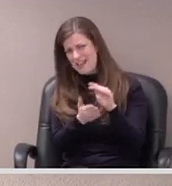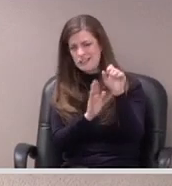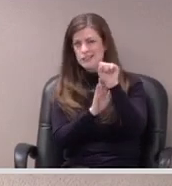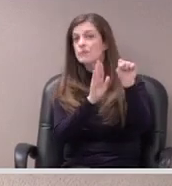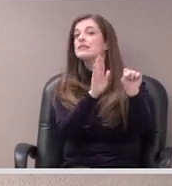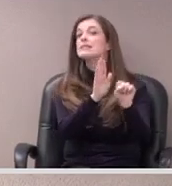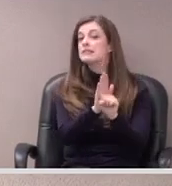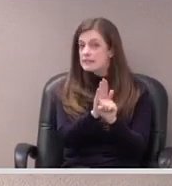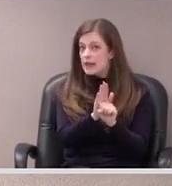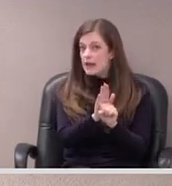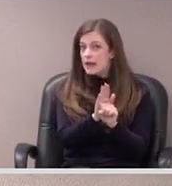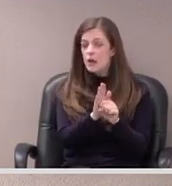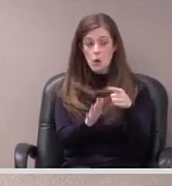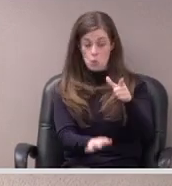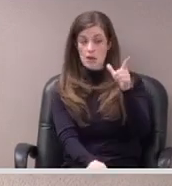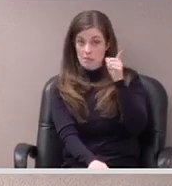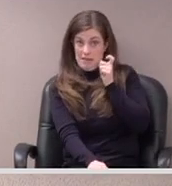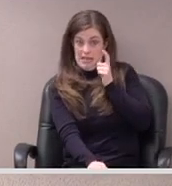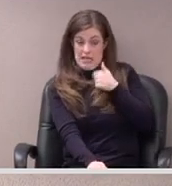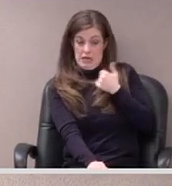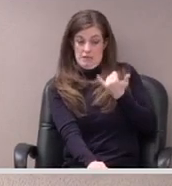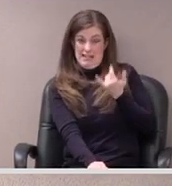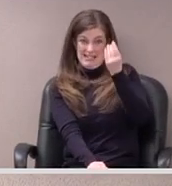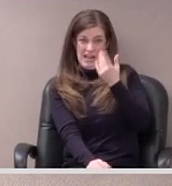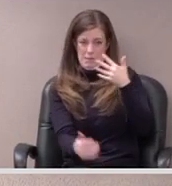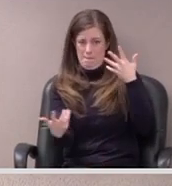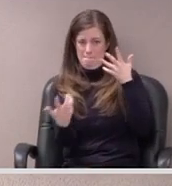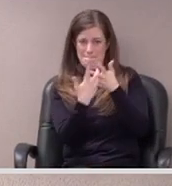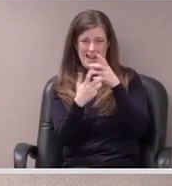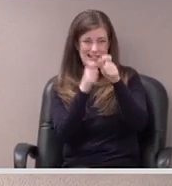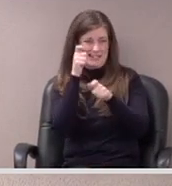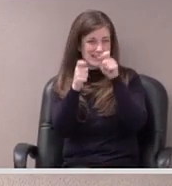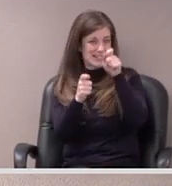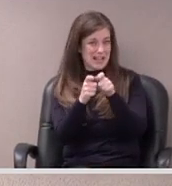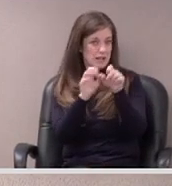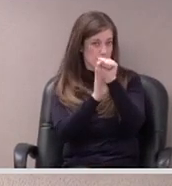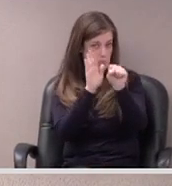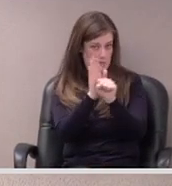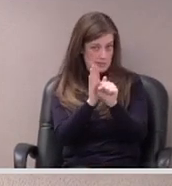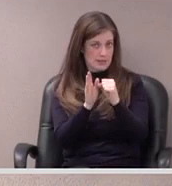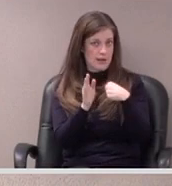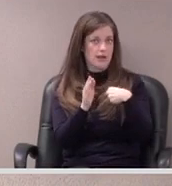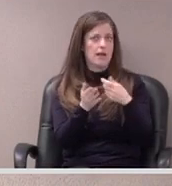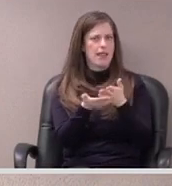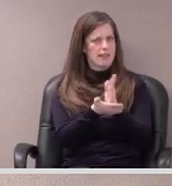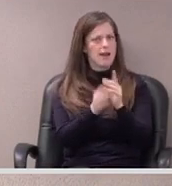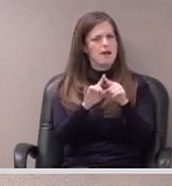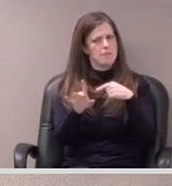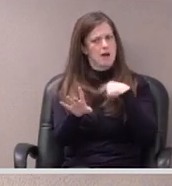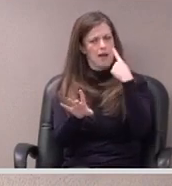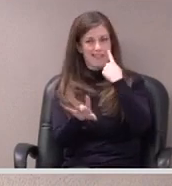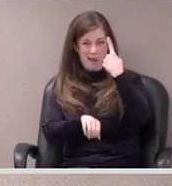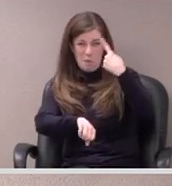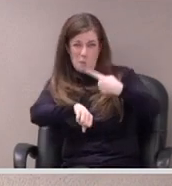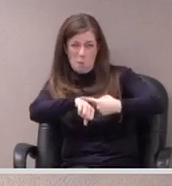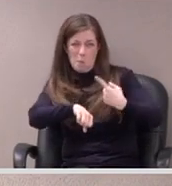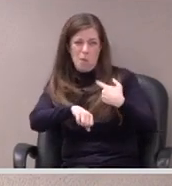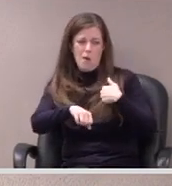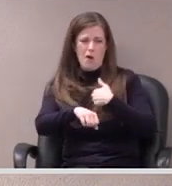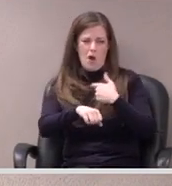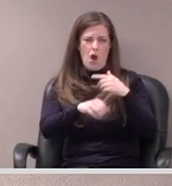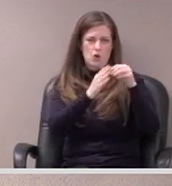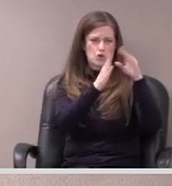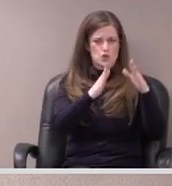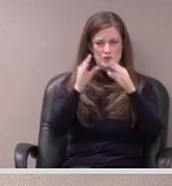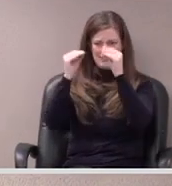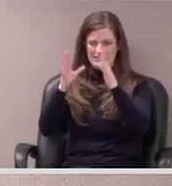state, what I'm hearing now is that we match up exactly what the state allows, but I thought at one point our student-teacher ratios was